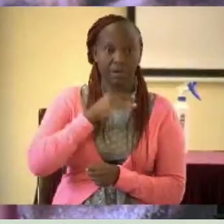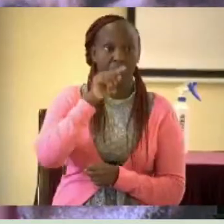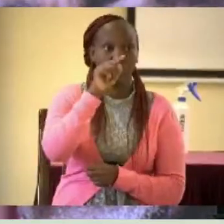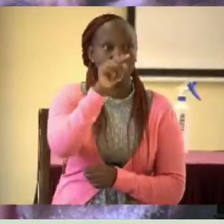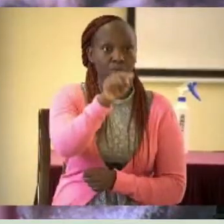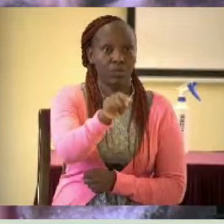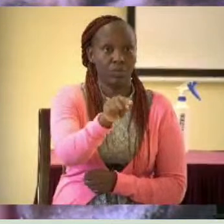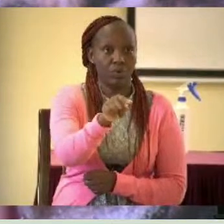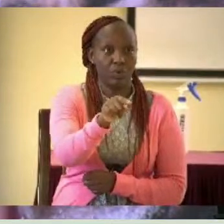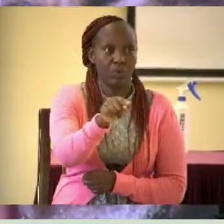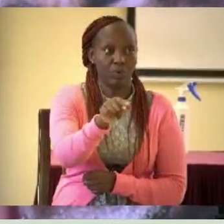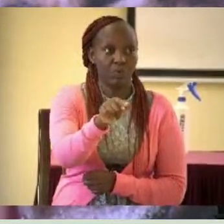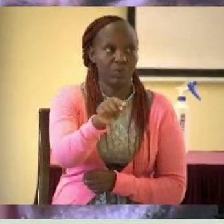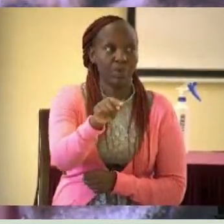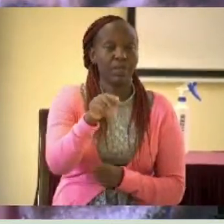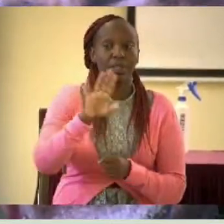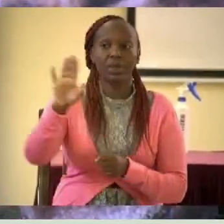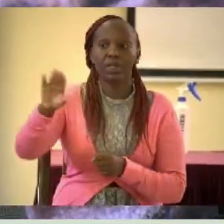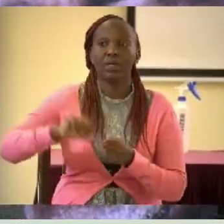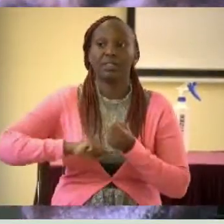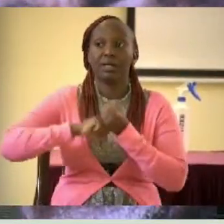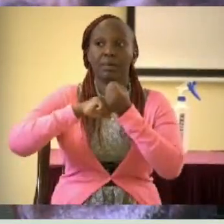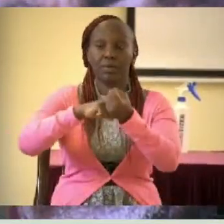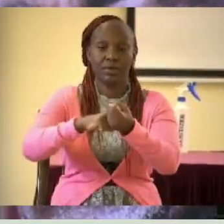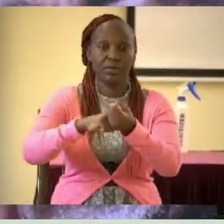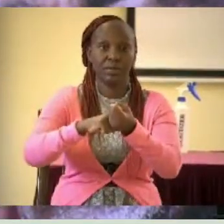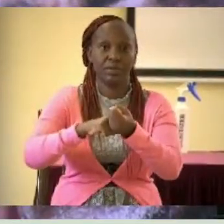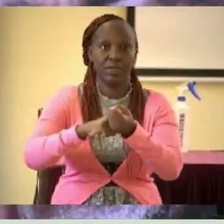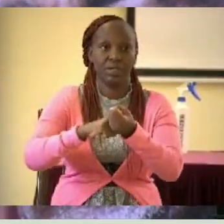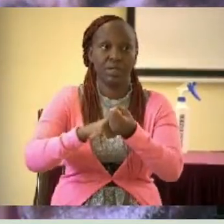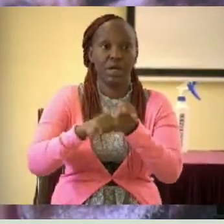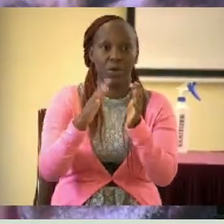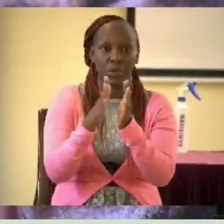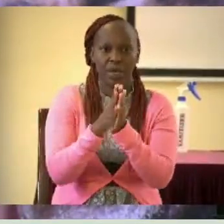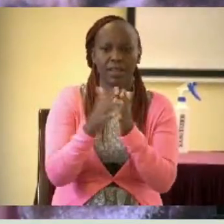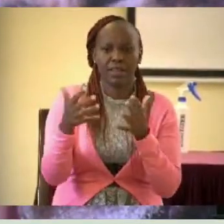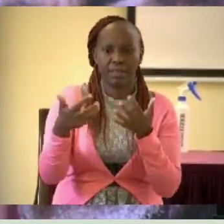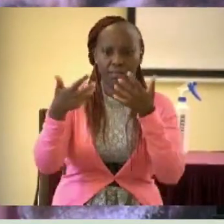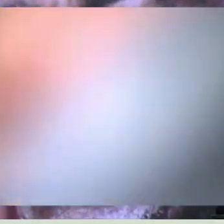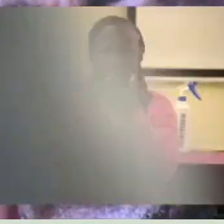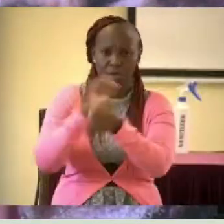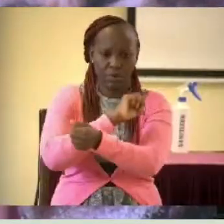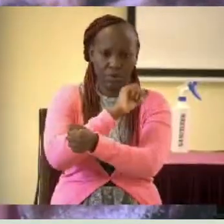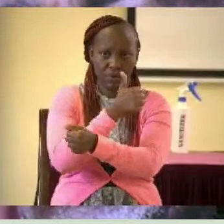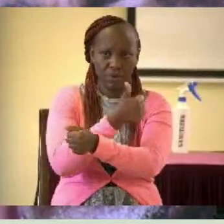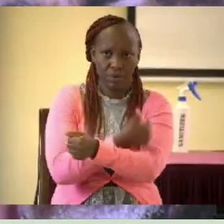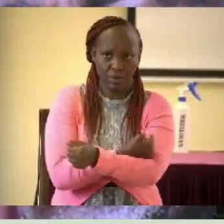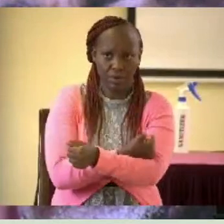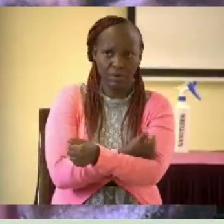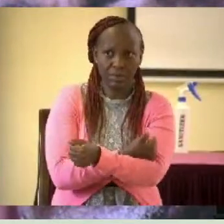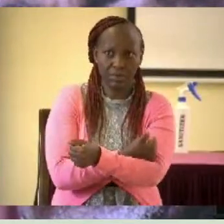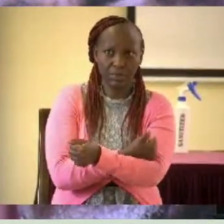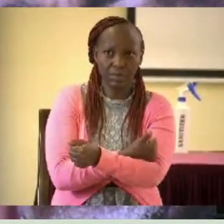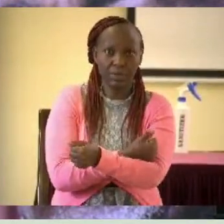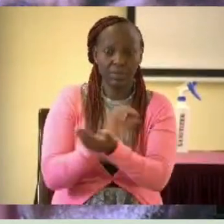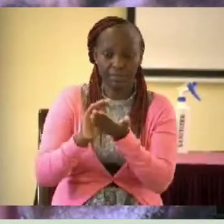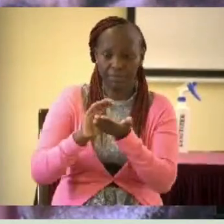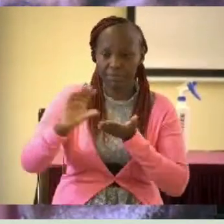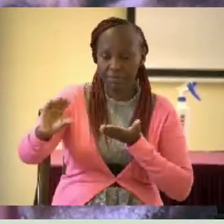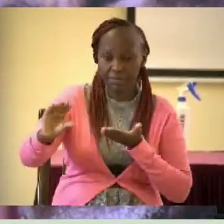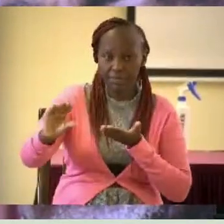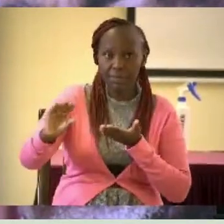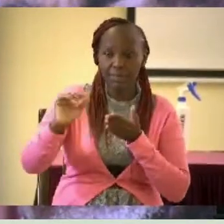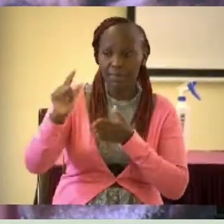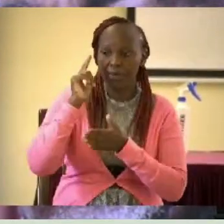you, and with the support, with the relevant authorities that are supposed to fund